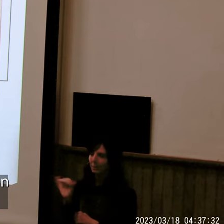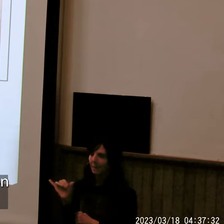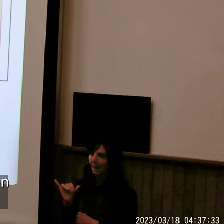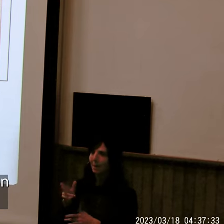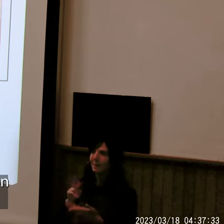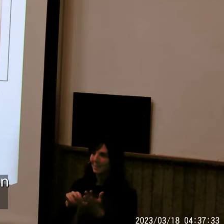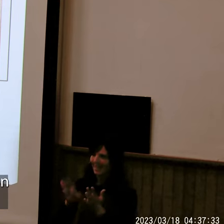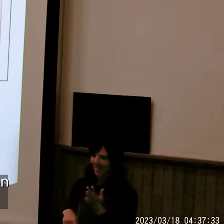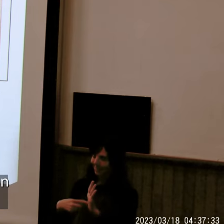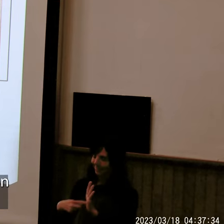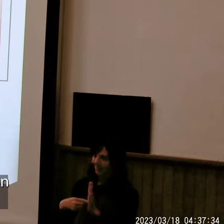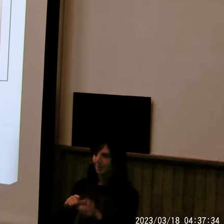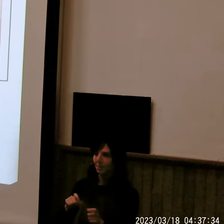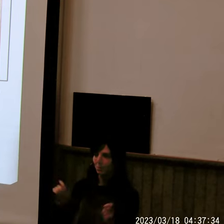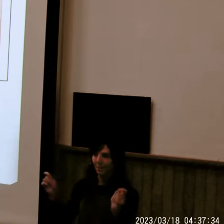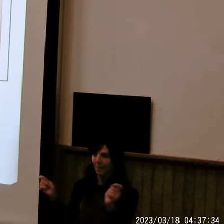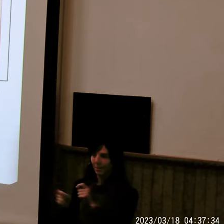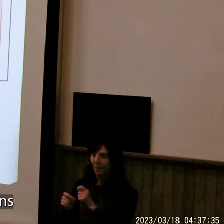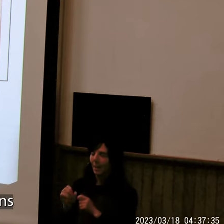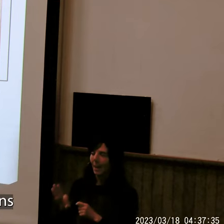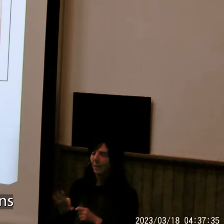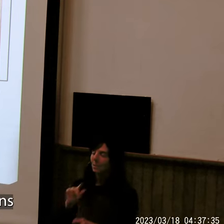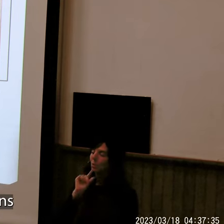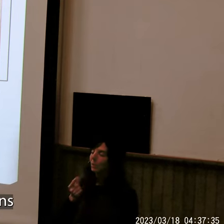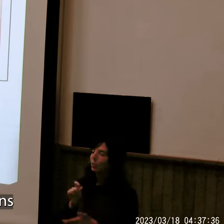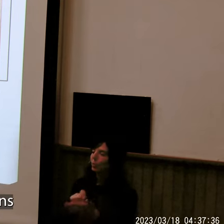transformation and a queer rewriting of time.